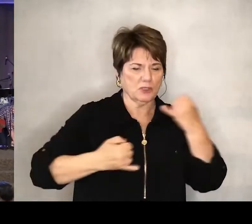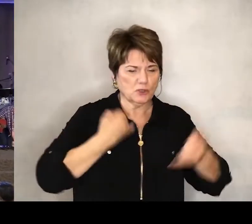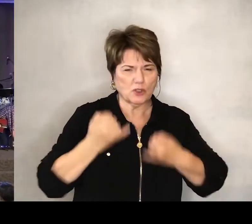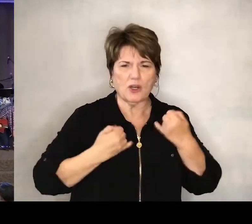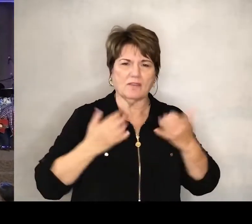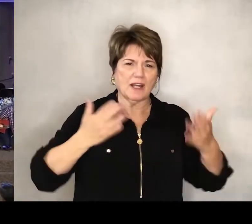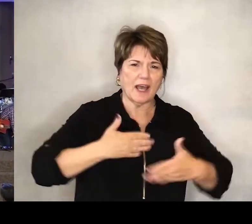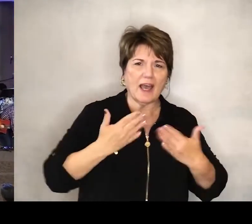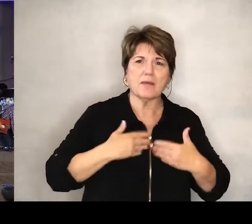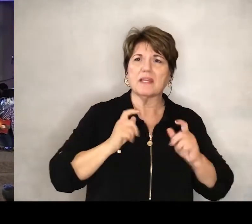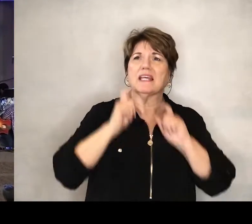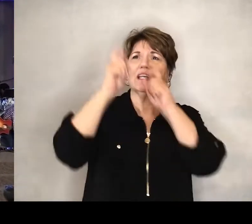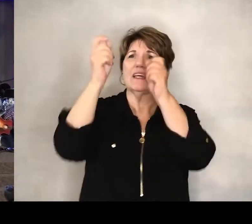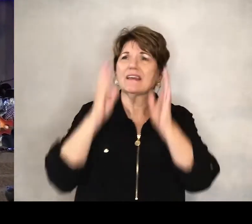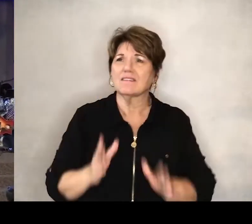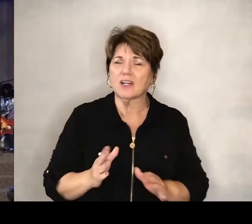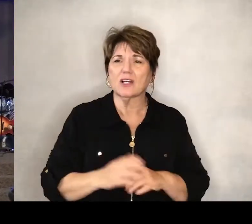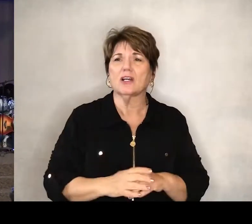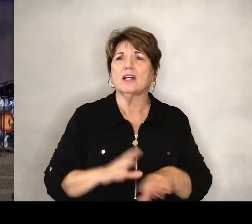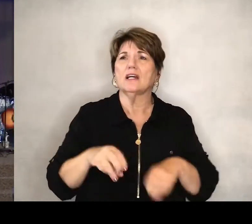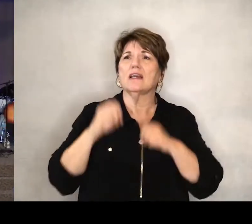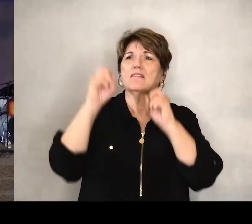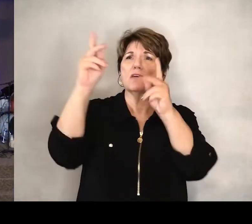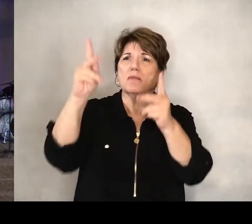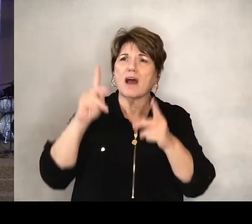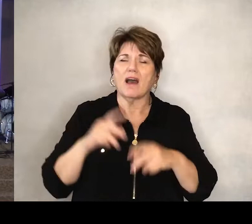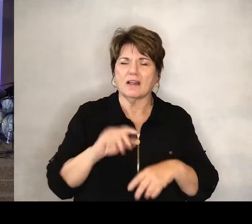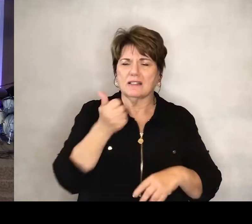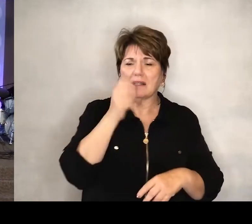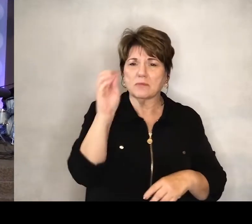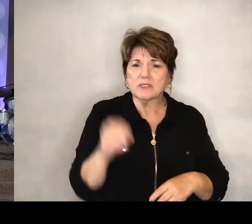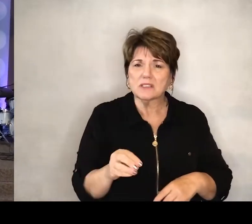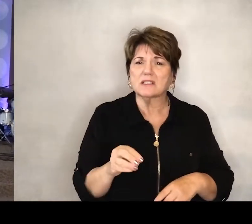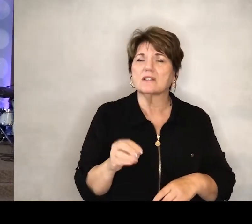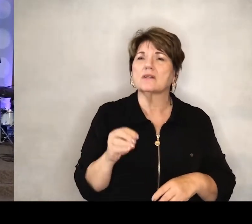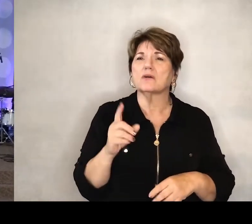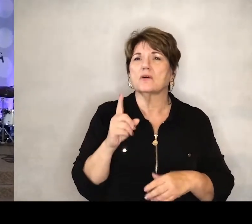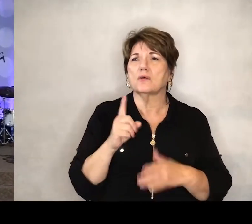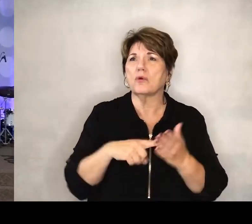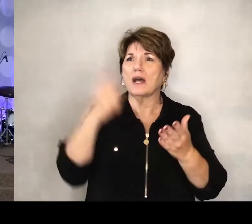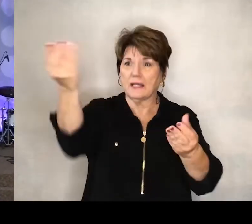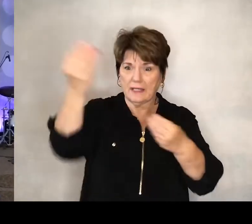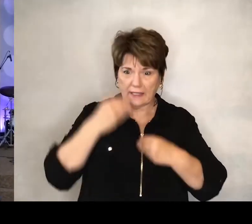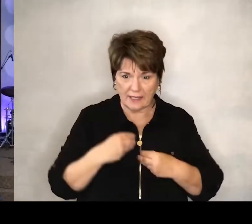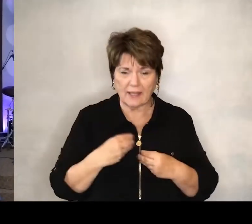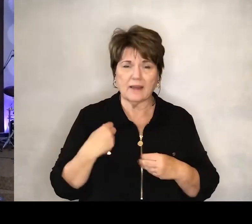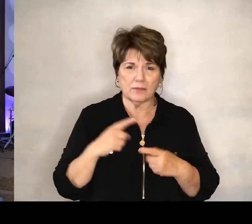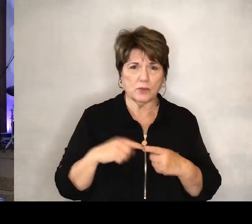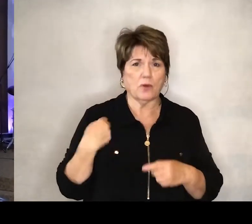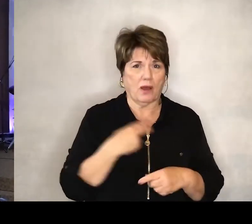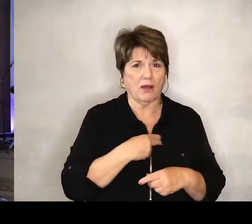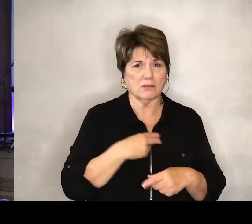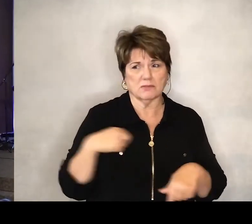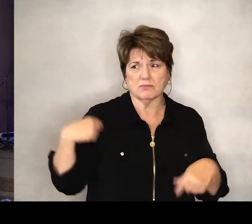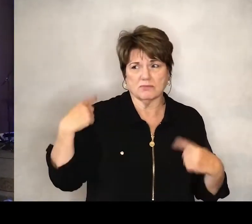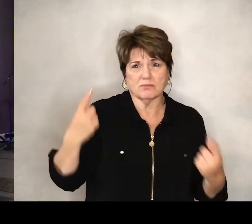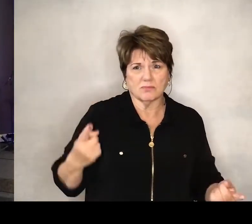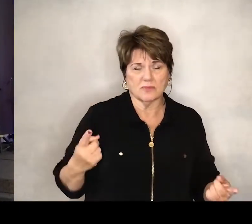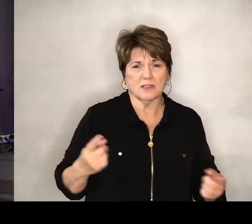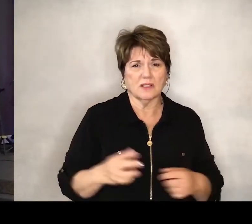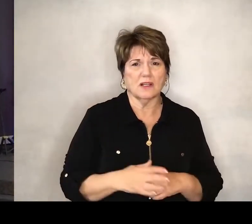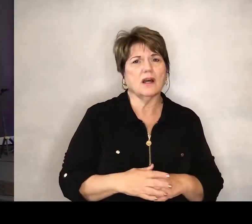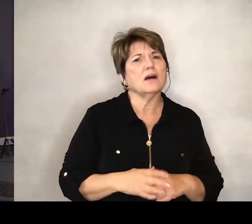and cheerful givers, to give back just a small percentage of that which he gives to us, but